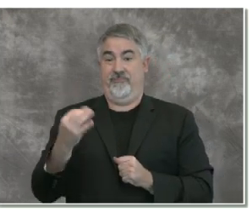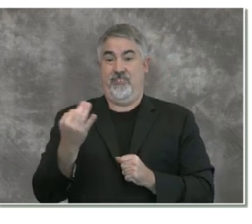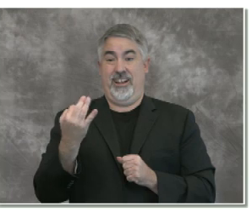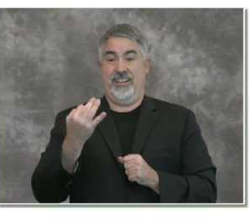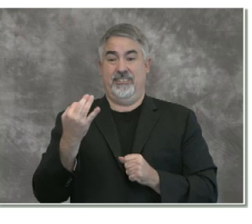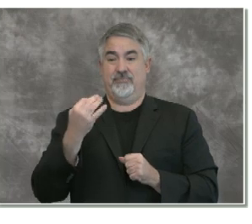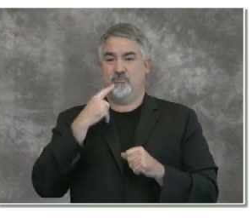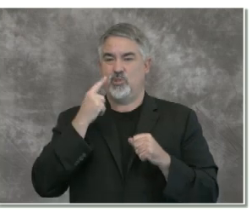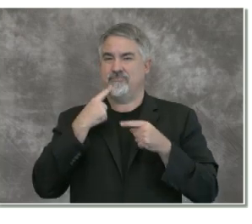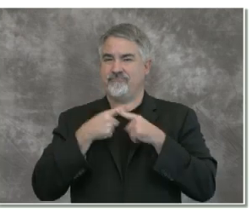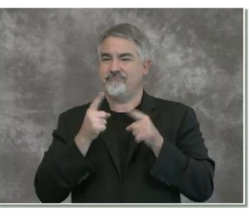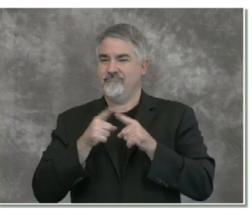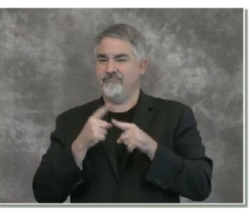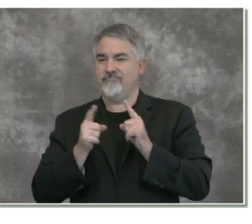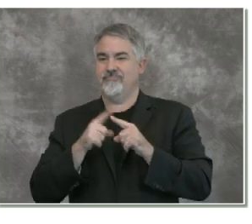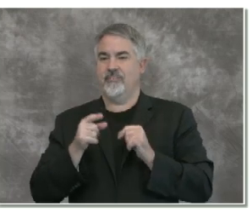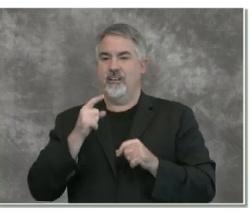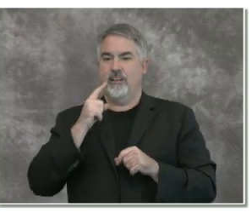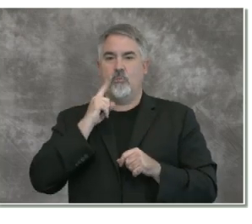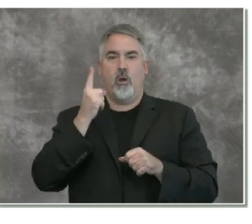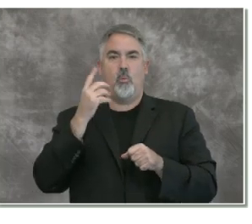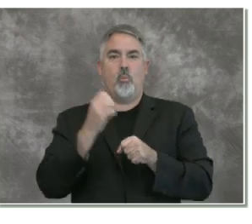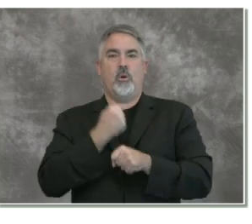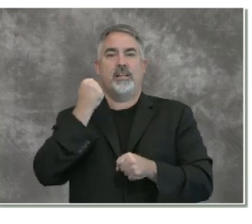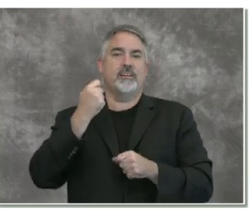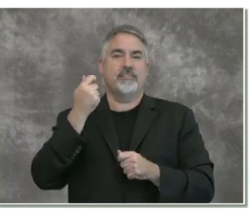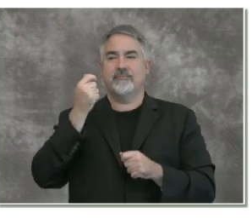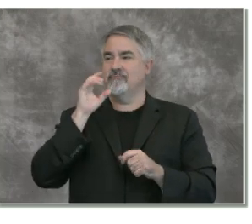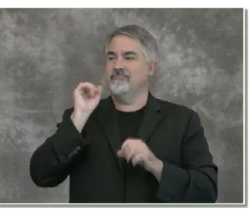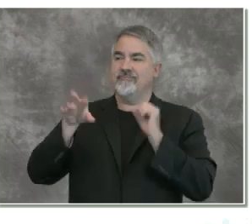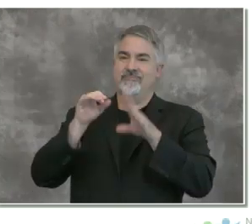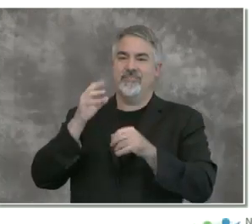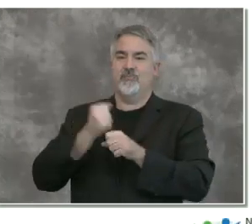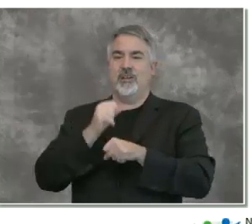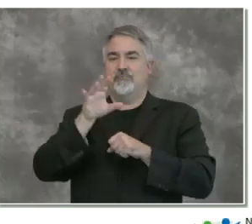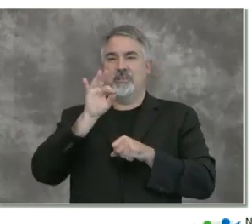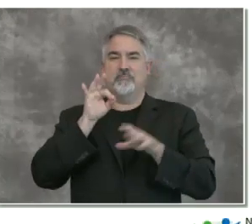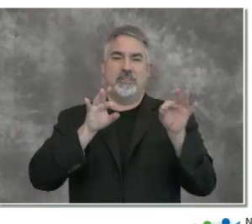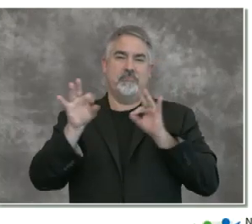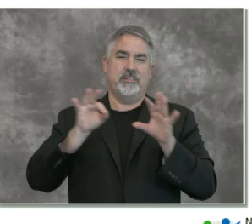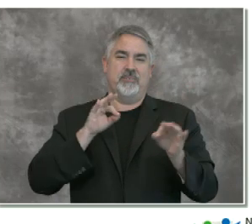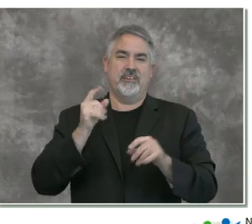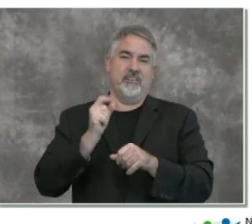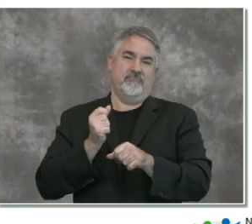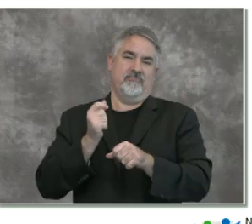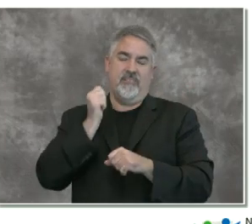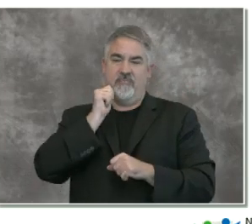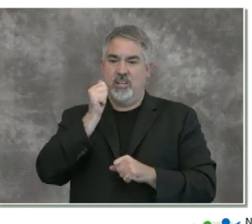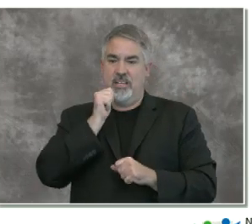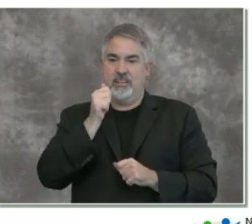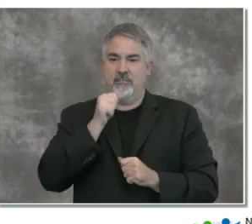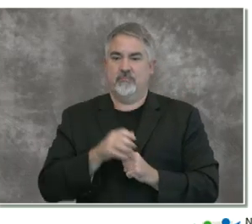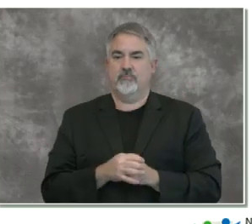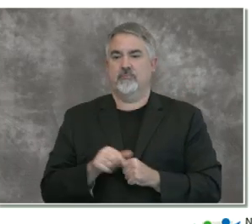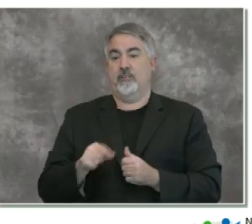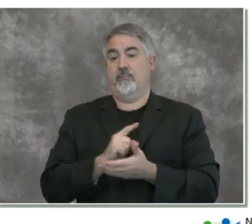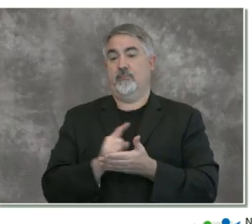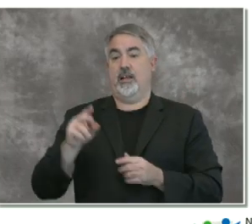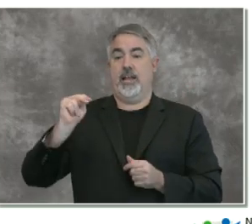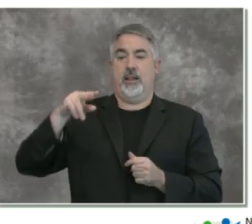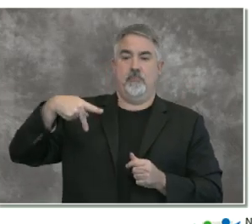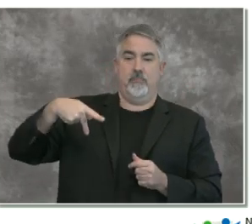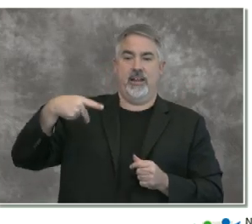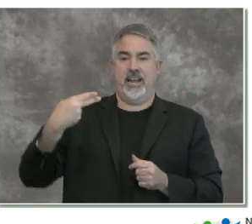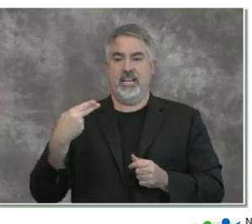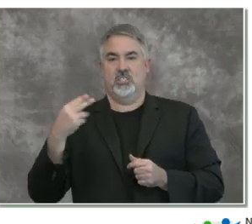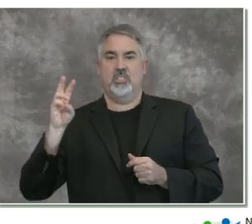each day until the total list is completed. To begin this week, in recognition of National Public Health Week, I would like